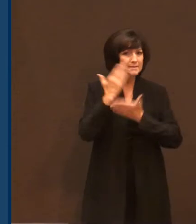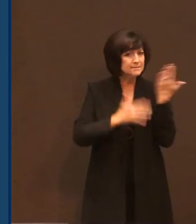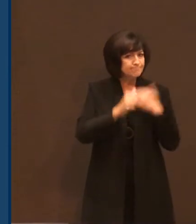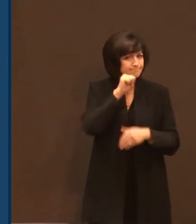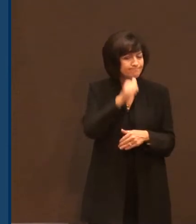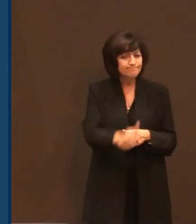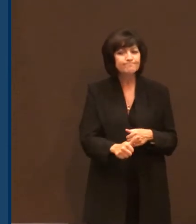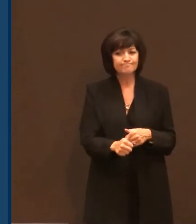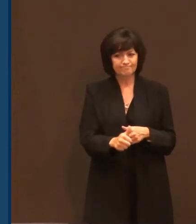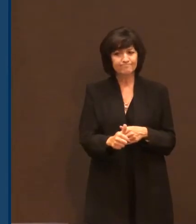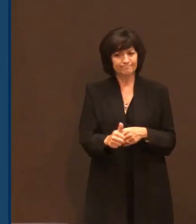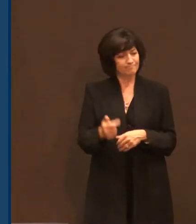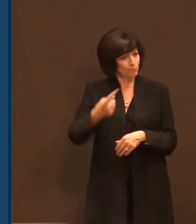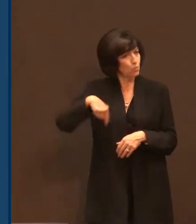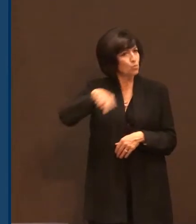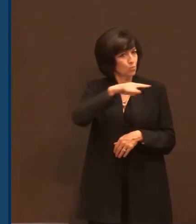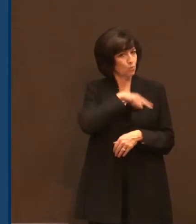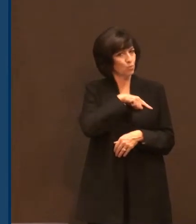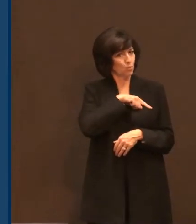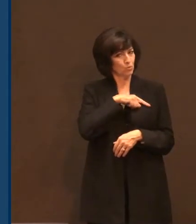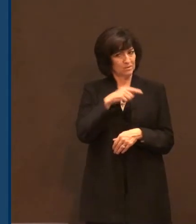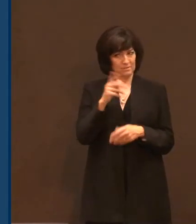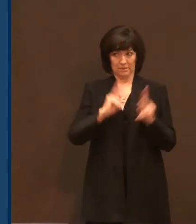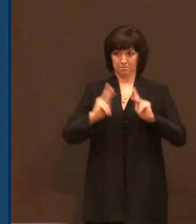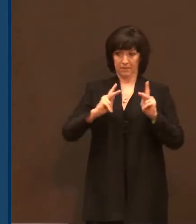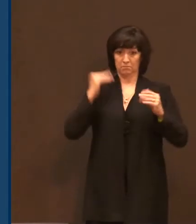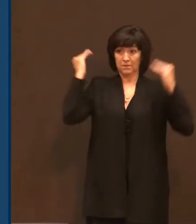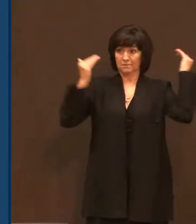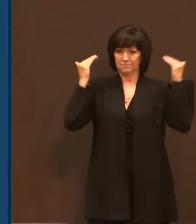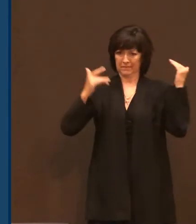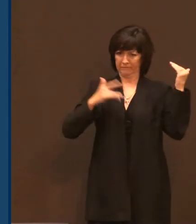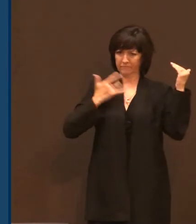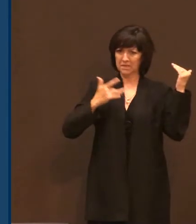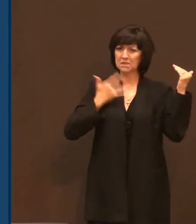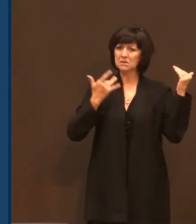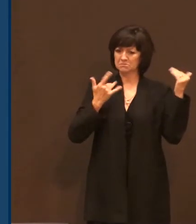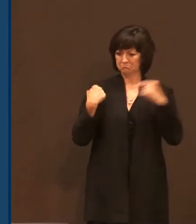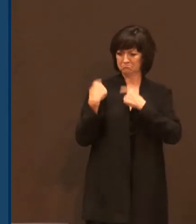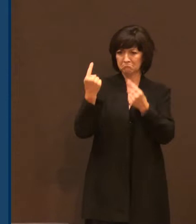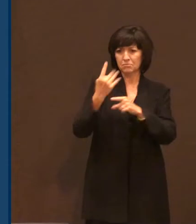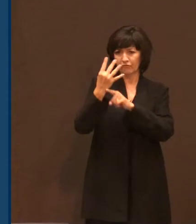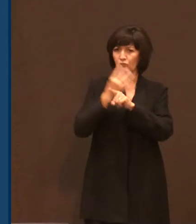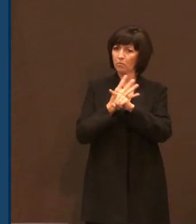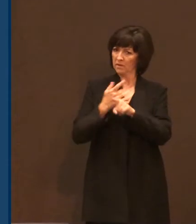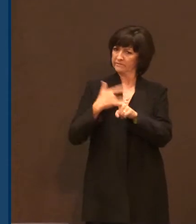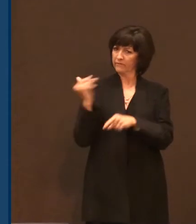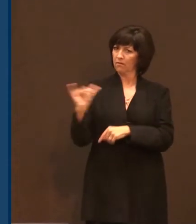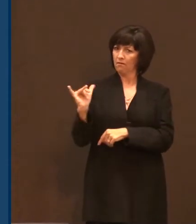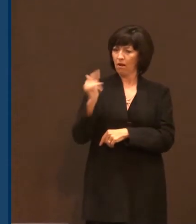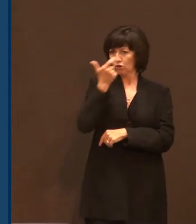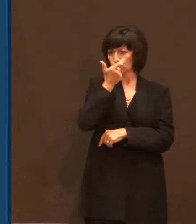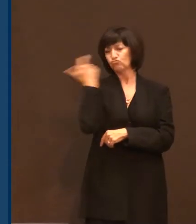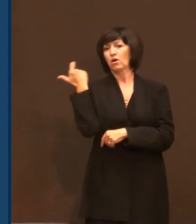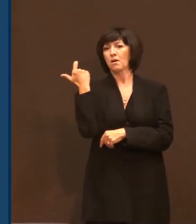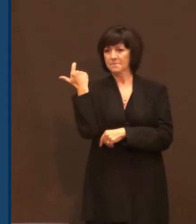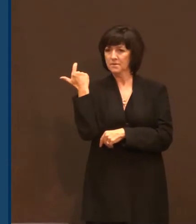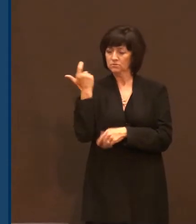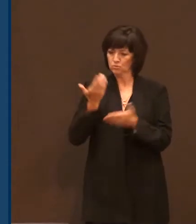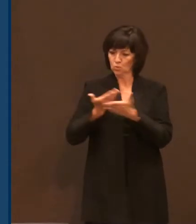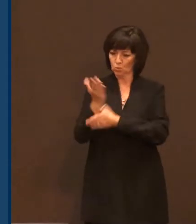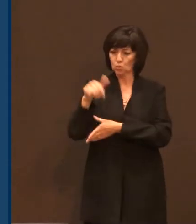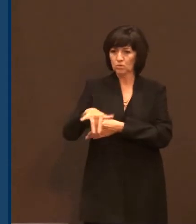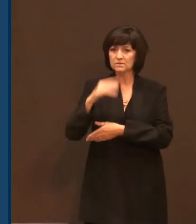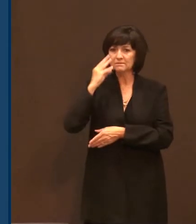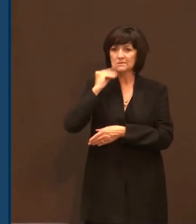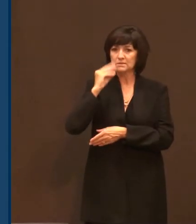all experienced trauma over the last 4 months and are in need of those services, and so the children get those services